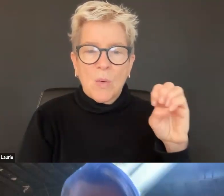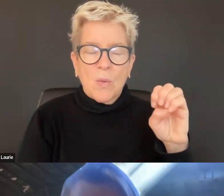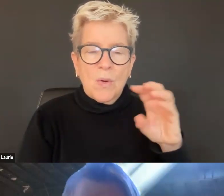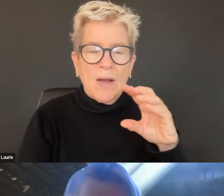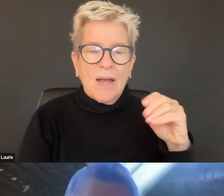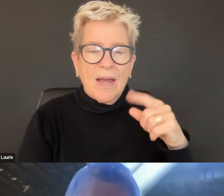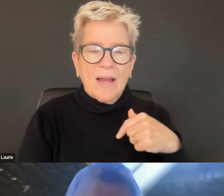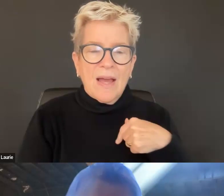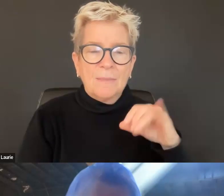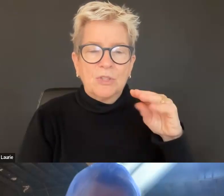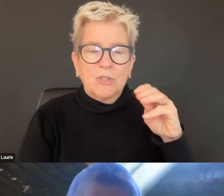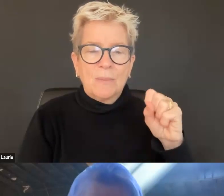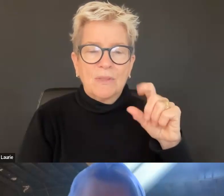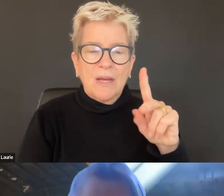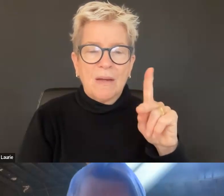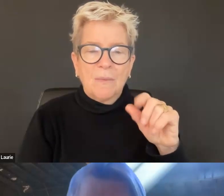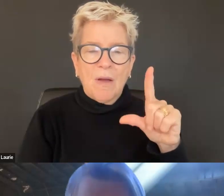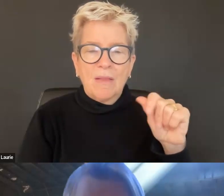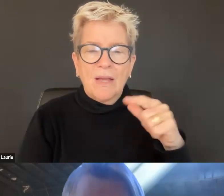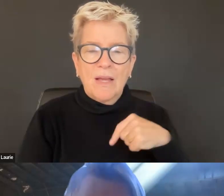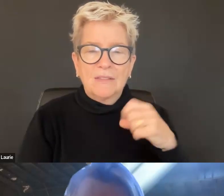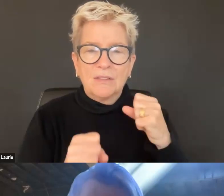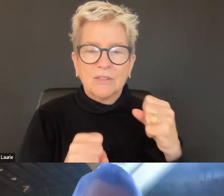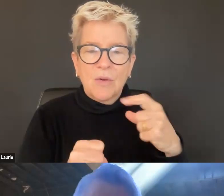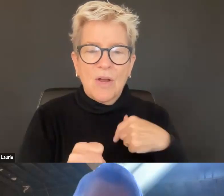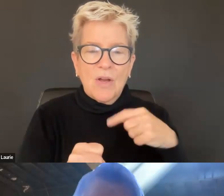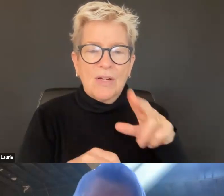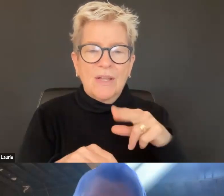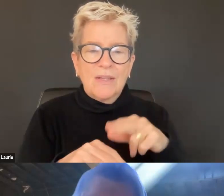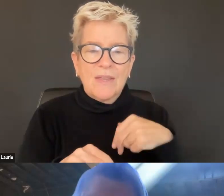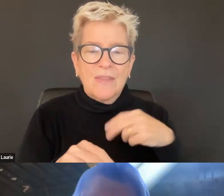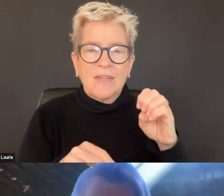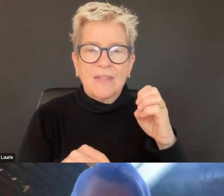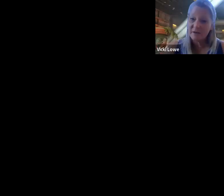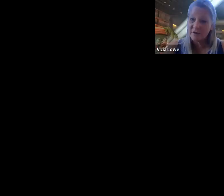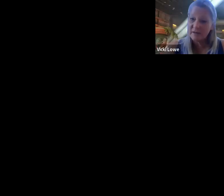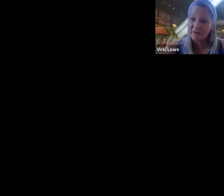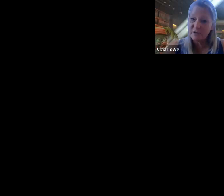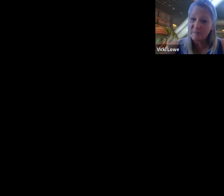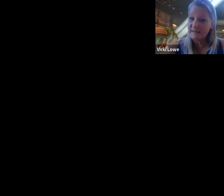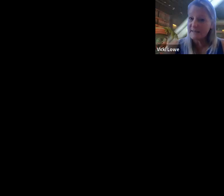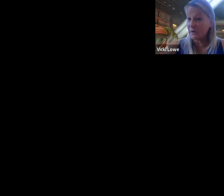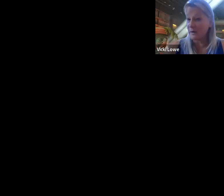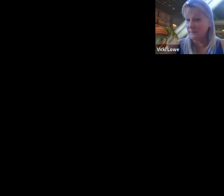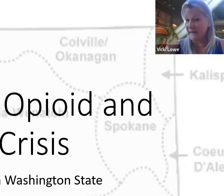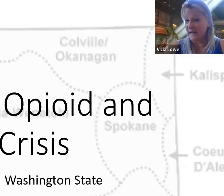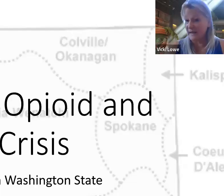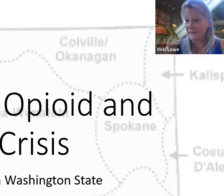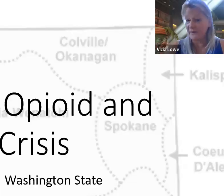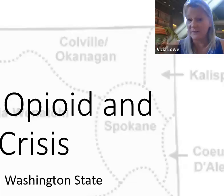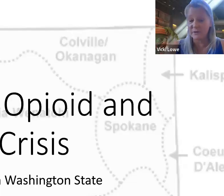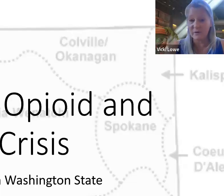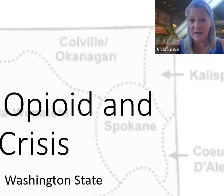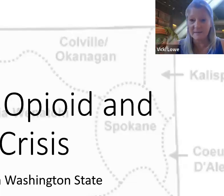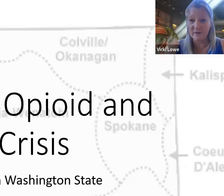Strong People, and Bella Coola First Nations from Canada. I'm the Executive Director for the American Indian Health Commission, which means I work on